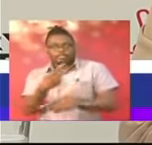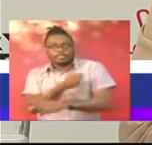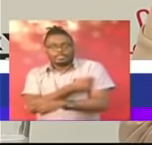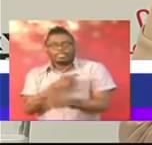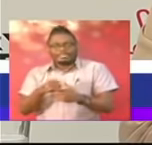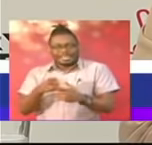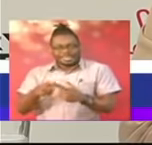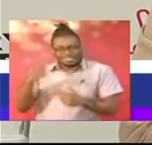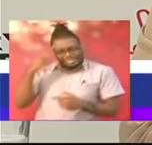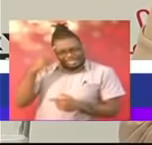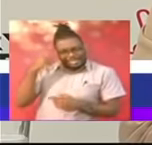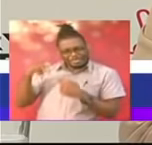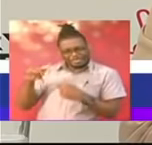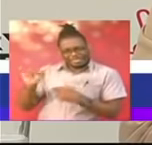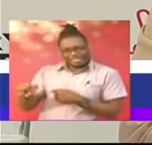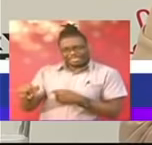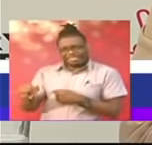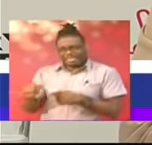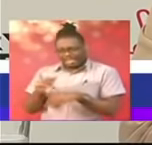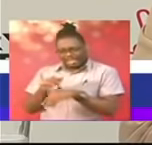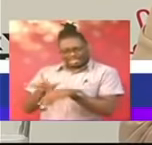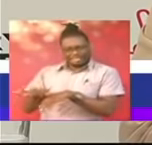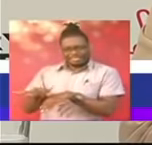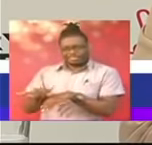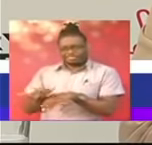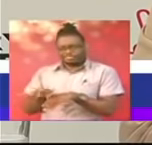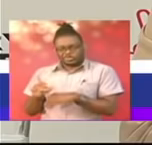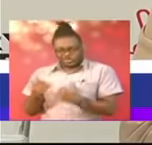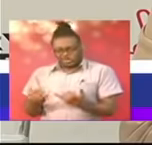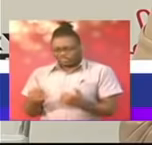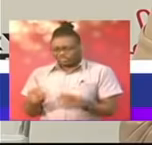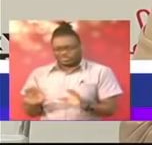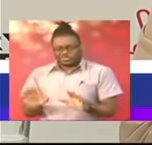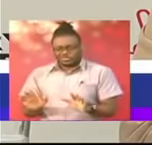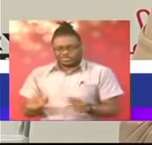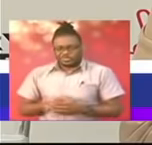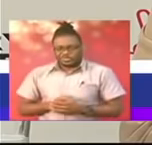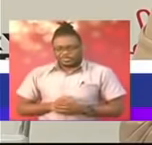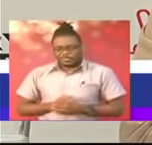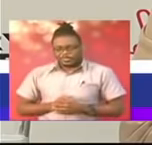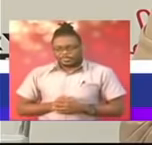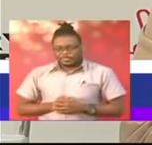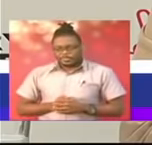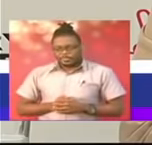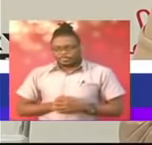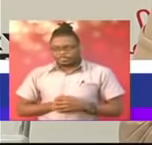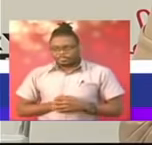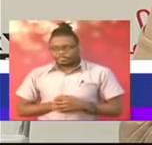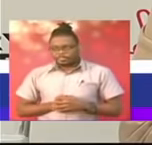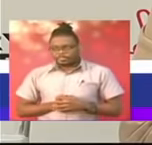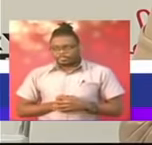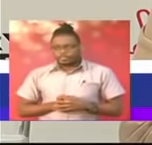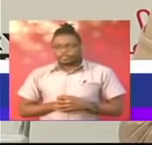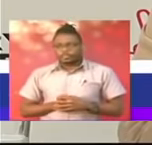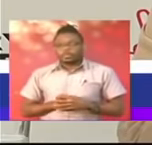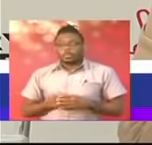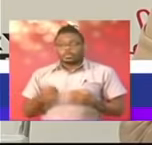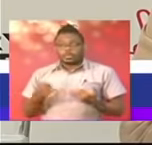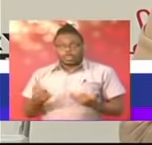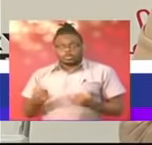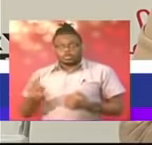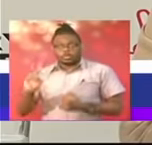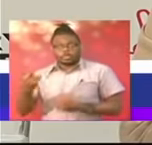changes or not. So it's still early days for that. Now, the scheduling of the second dose of the vaccine